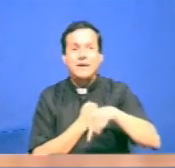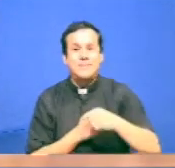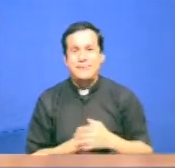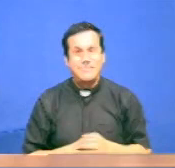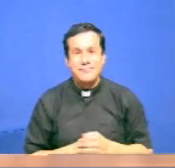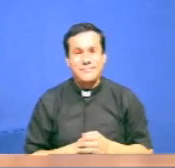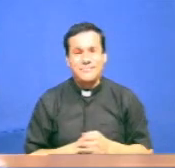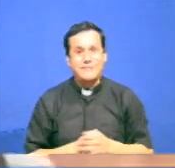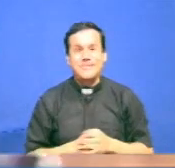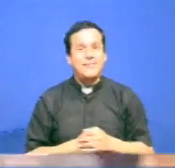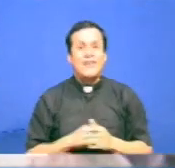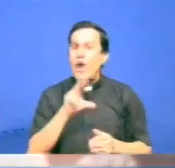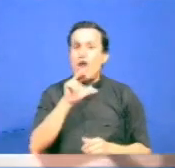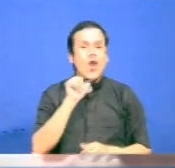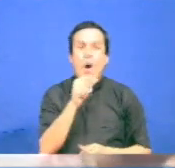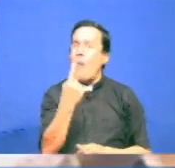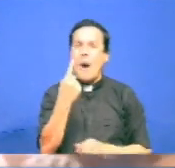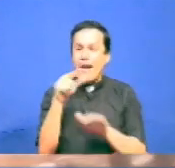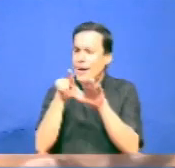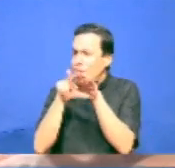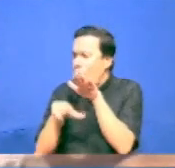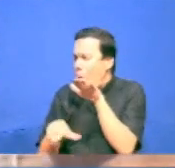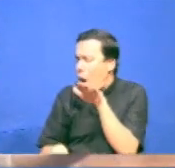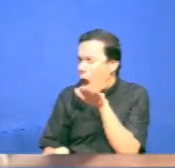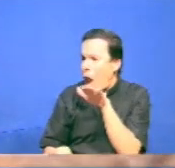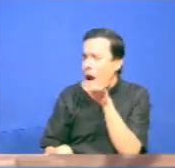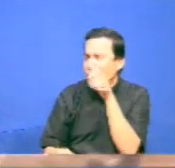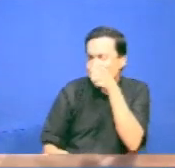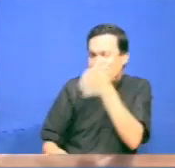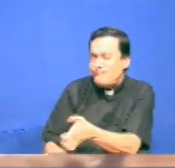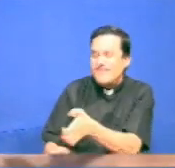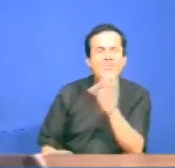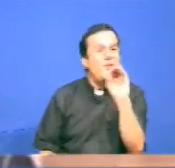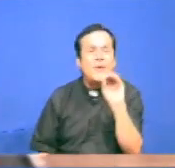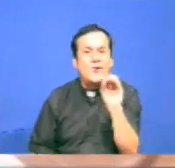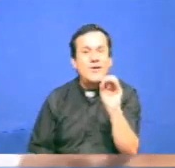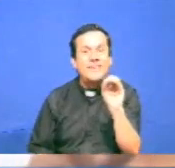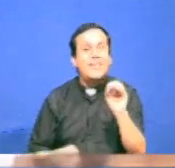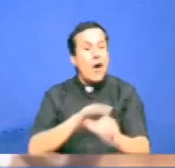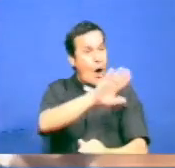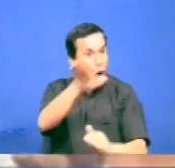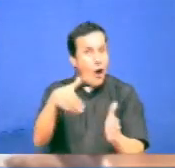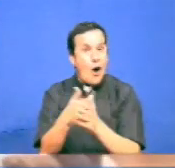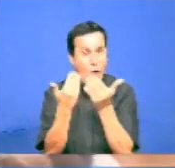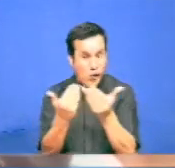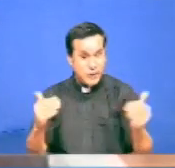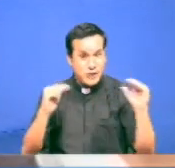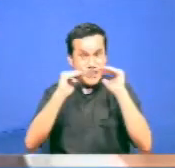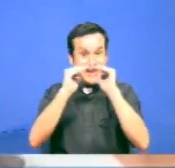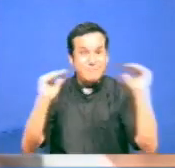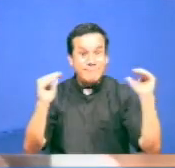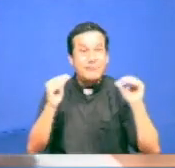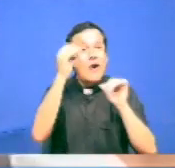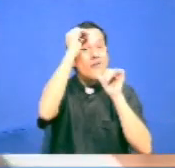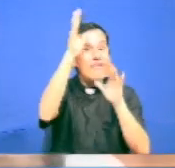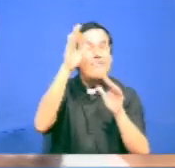cared for. We are all sons and daughters of the same Father. who called us to tell us,